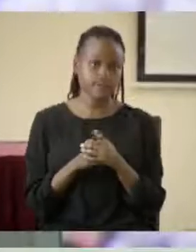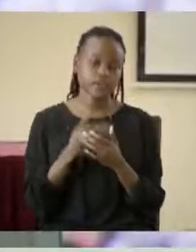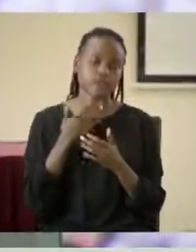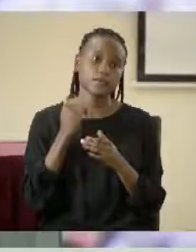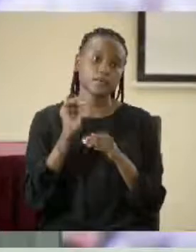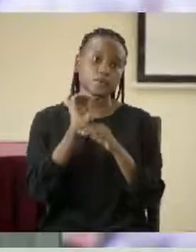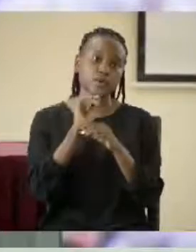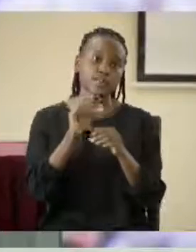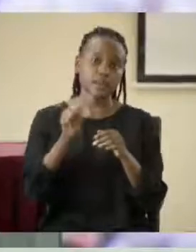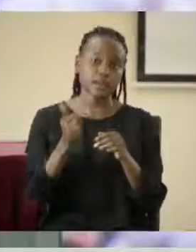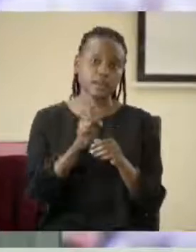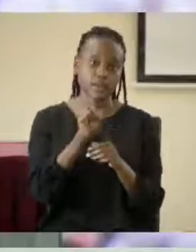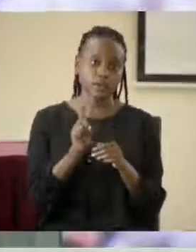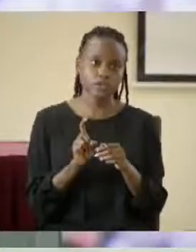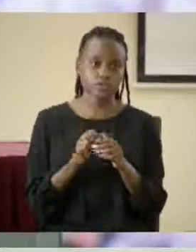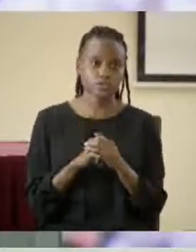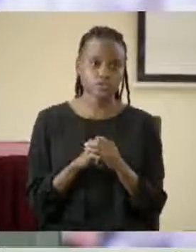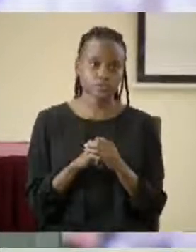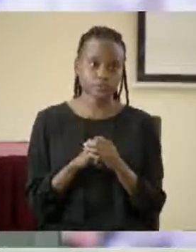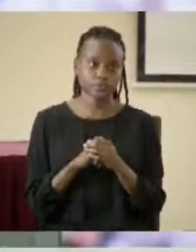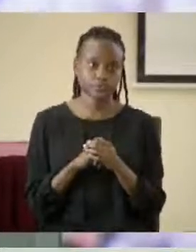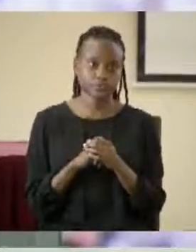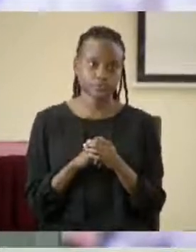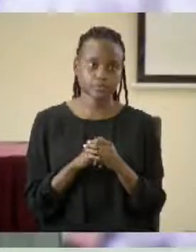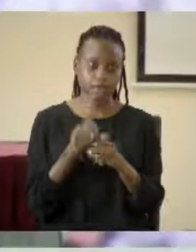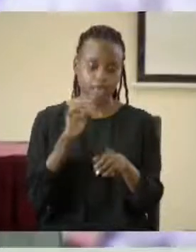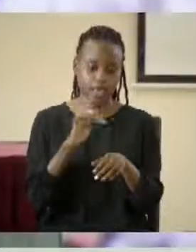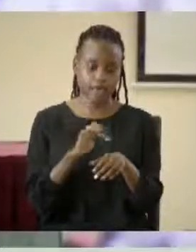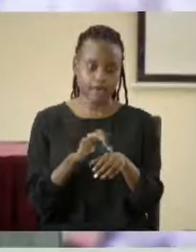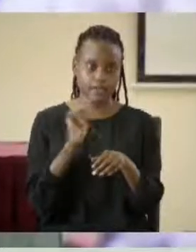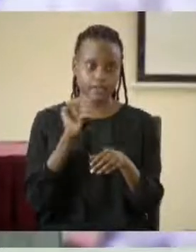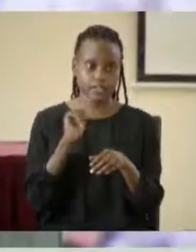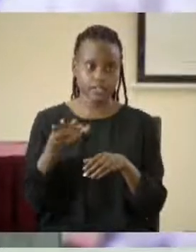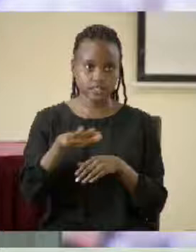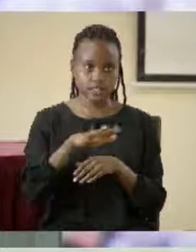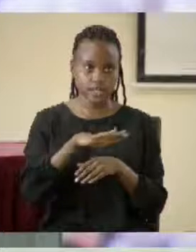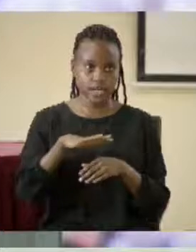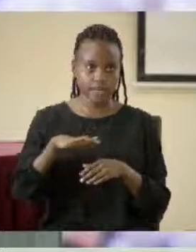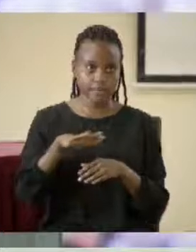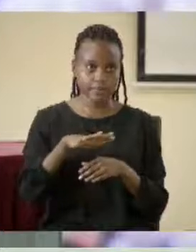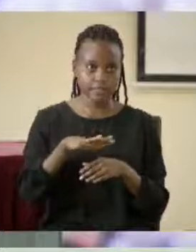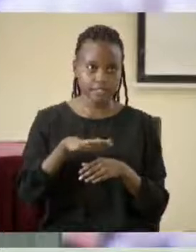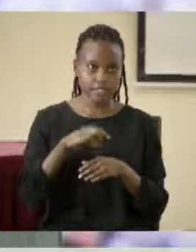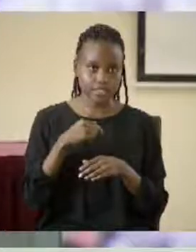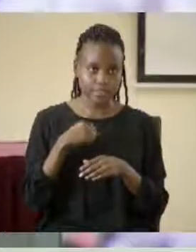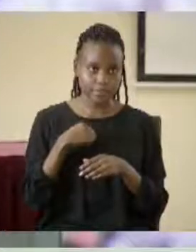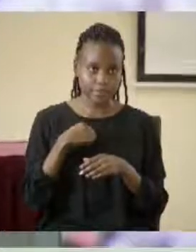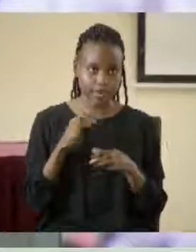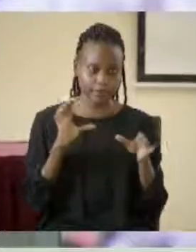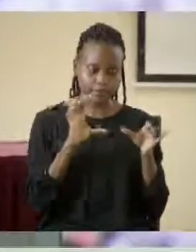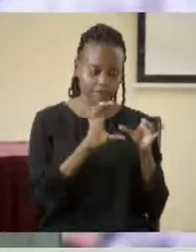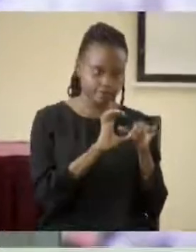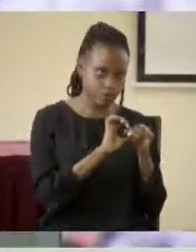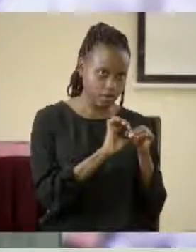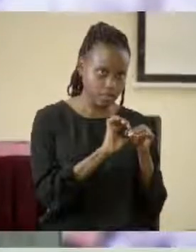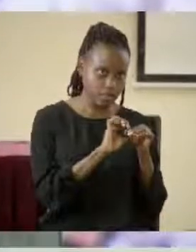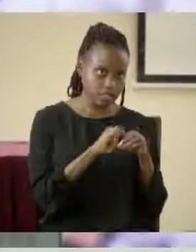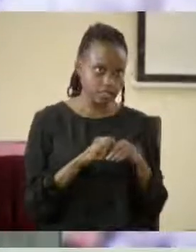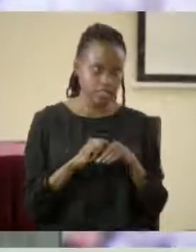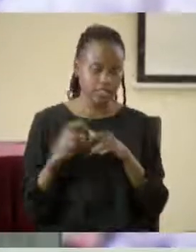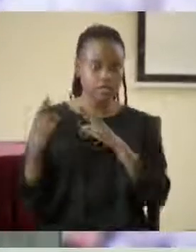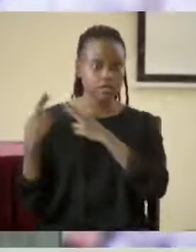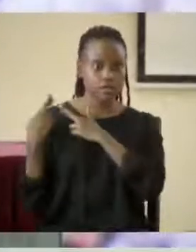to ask another question, which affects a place that I am intimately connected with. What is the